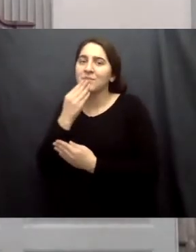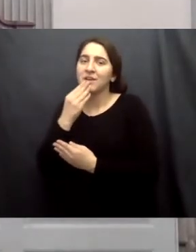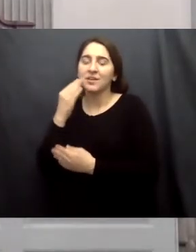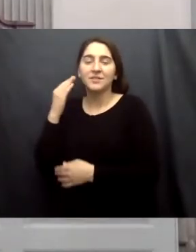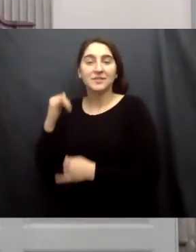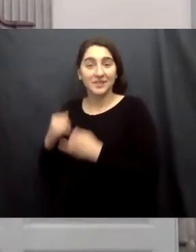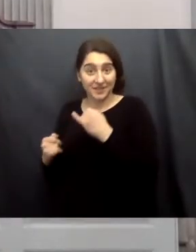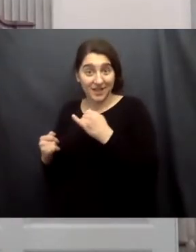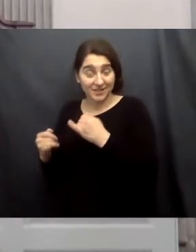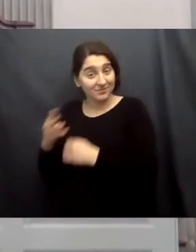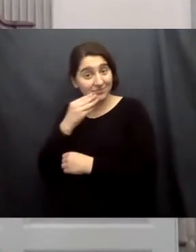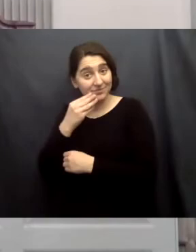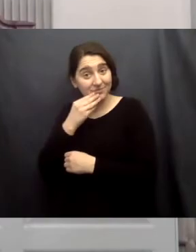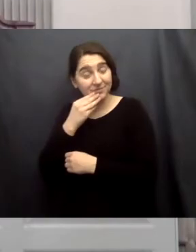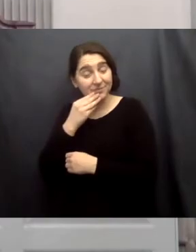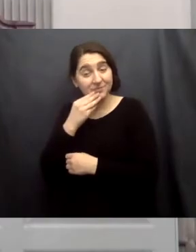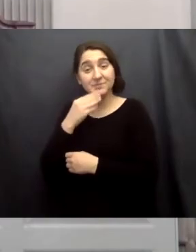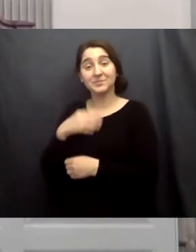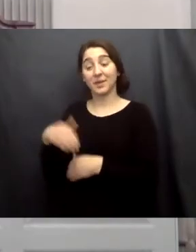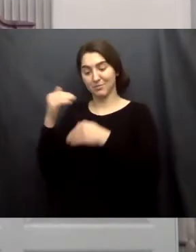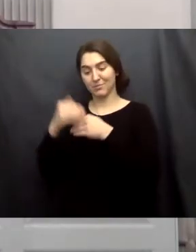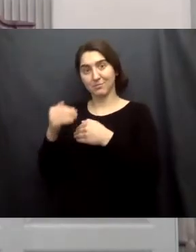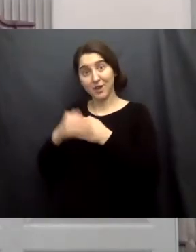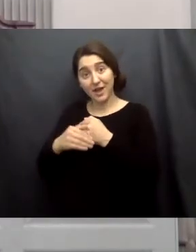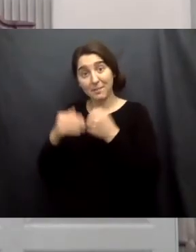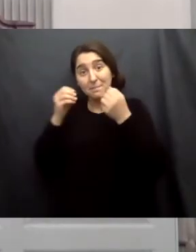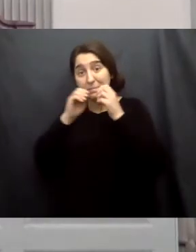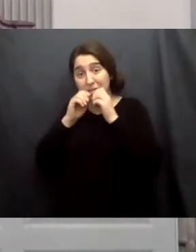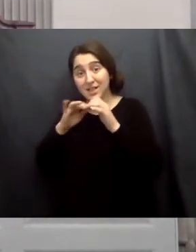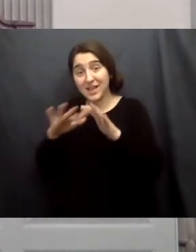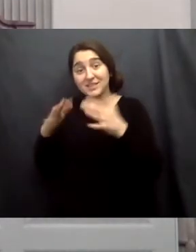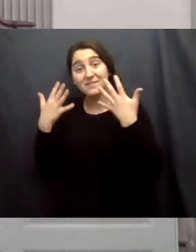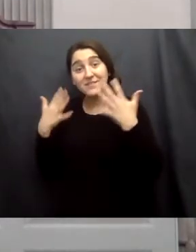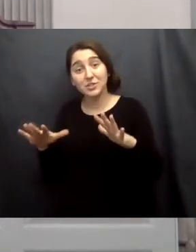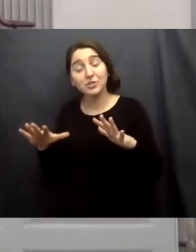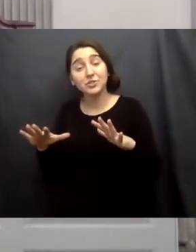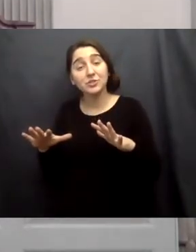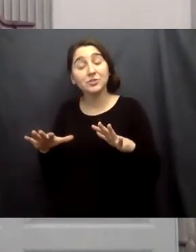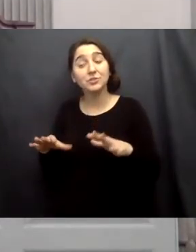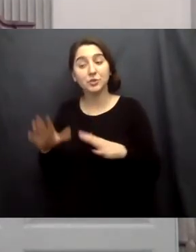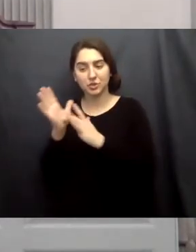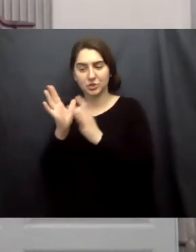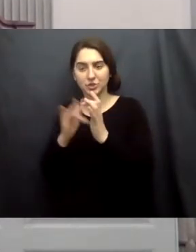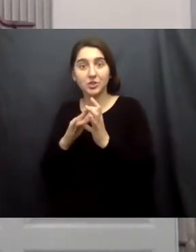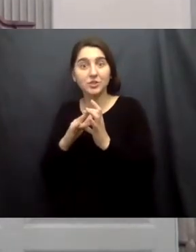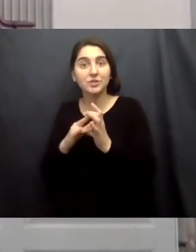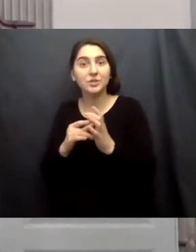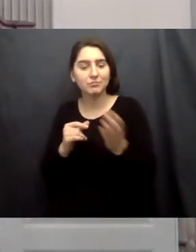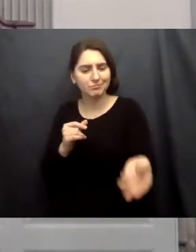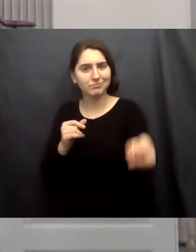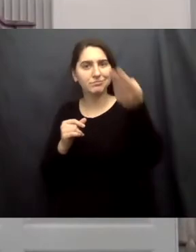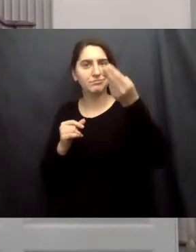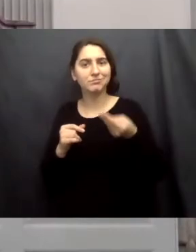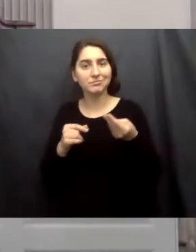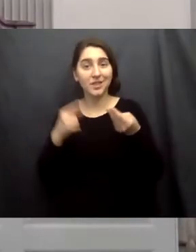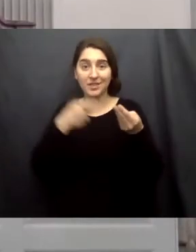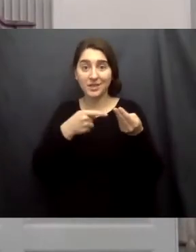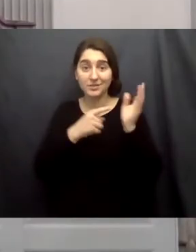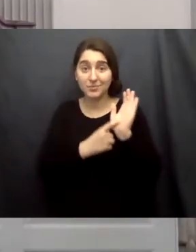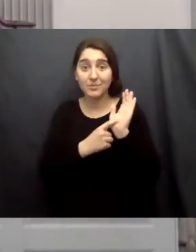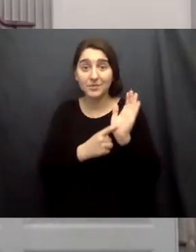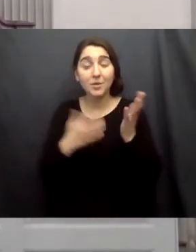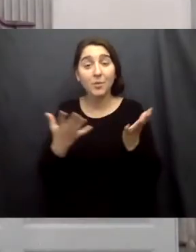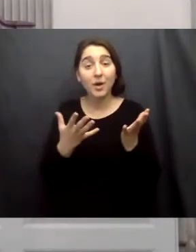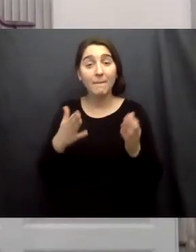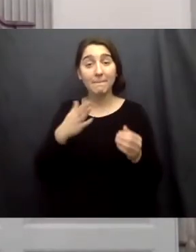a meal. And after he blessed the bread, Jesus took it,